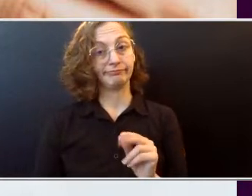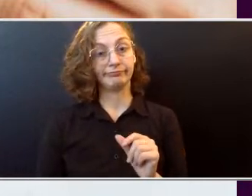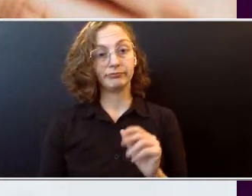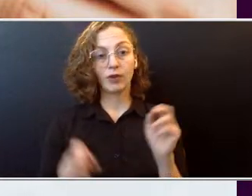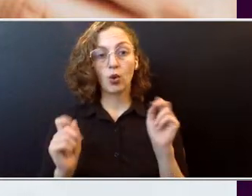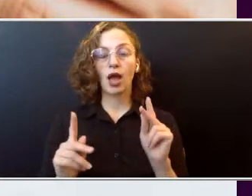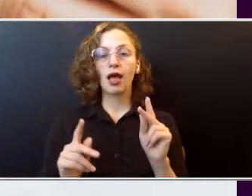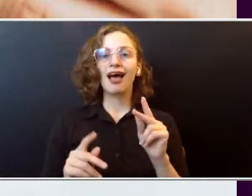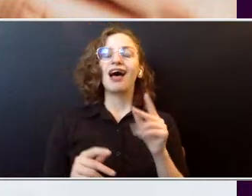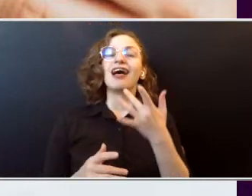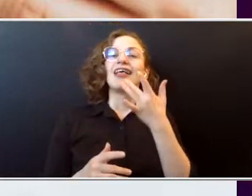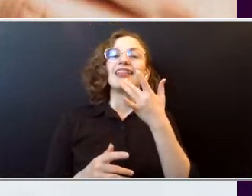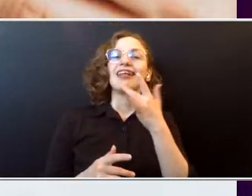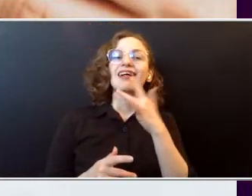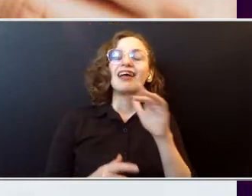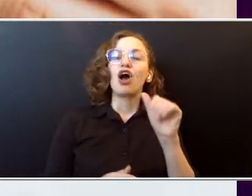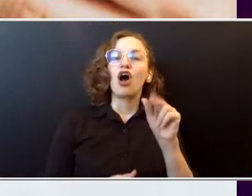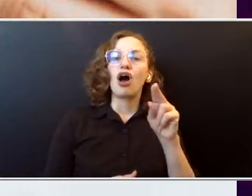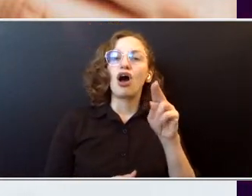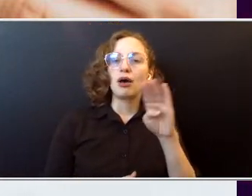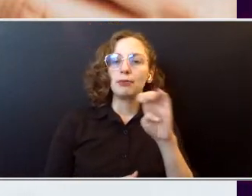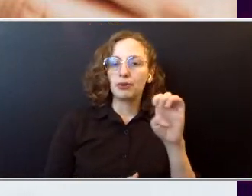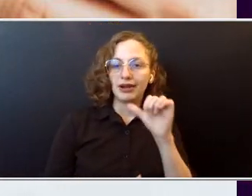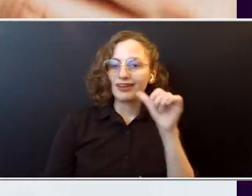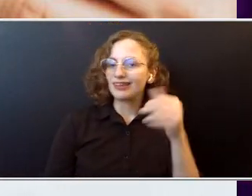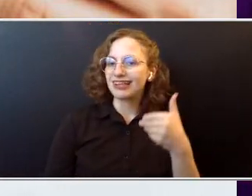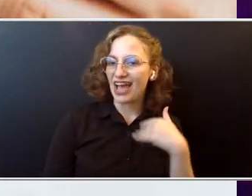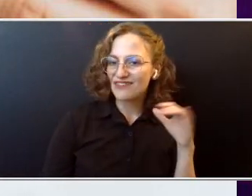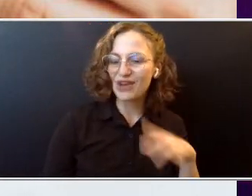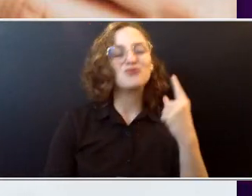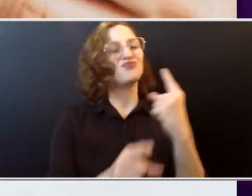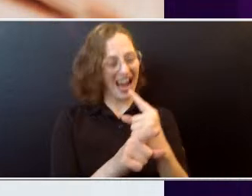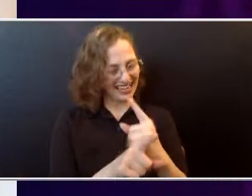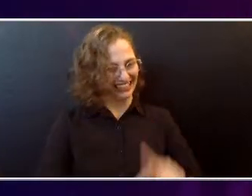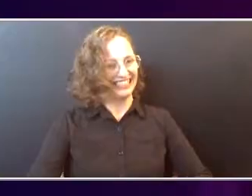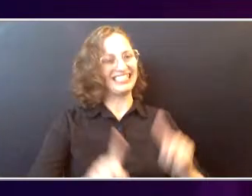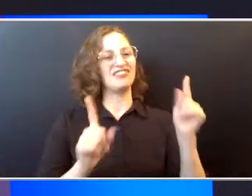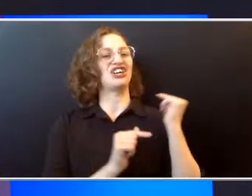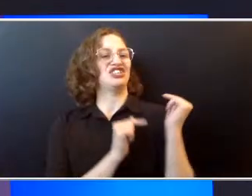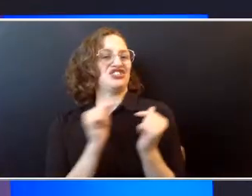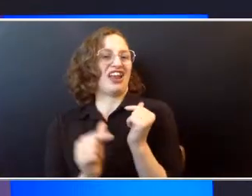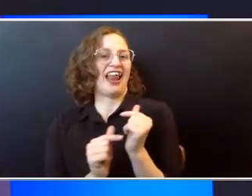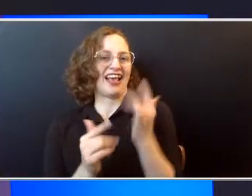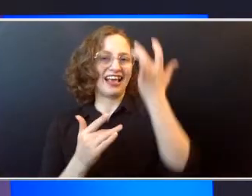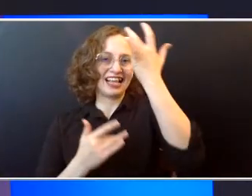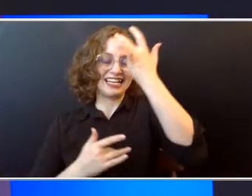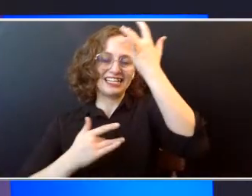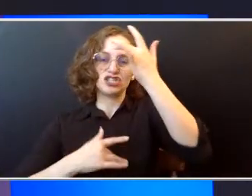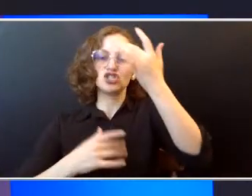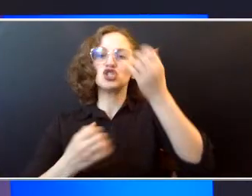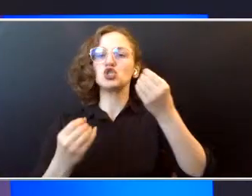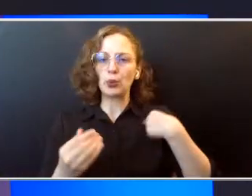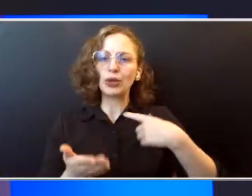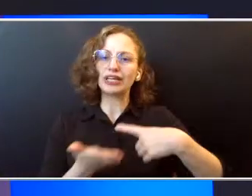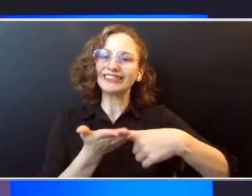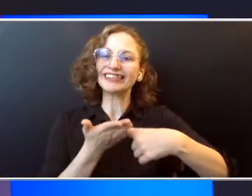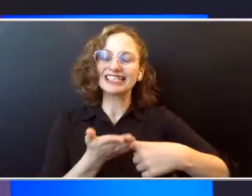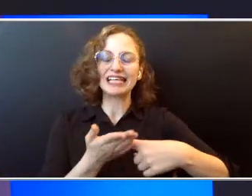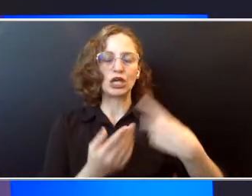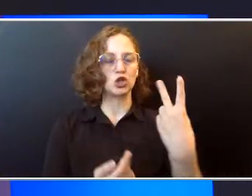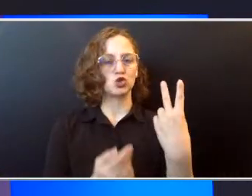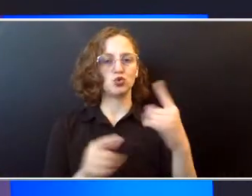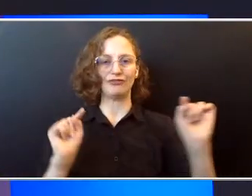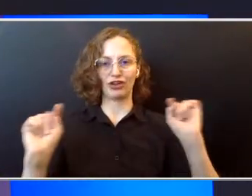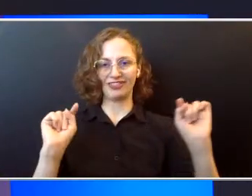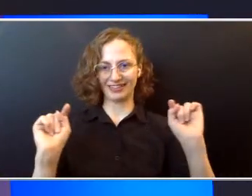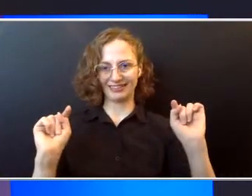that. Right, Aubrey does not have that. Aubrey has a different genetic condition. So we're talking about 2 different things here that affect. One affects